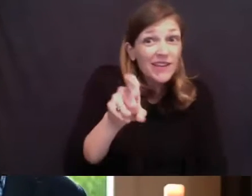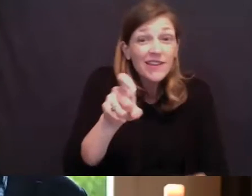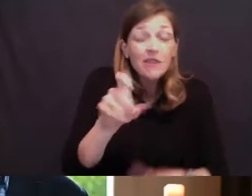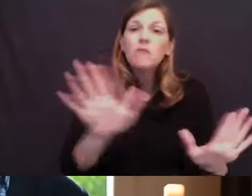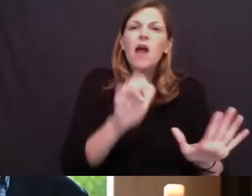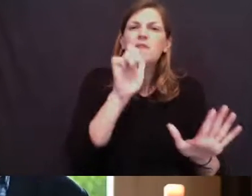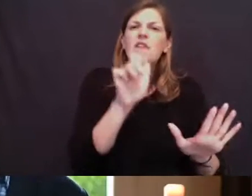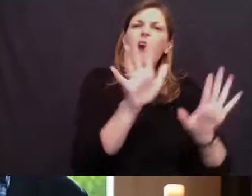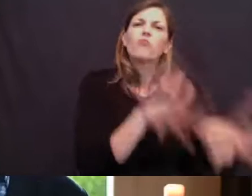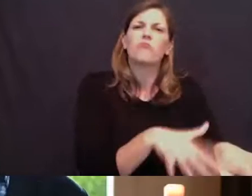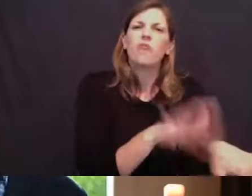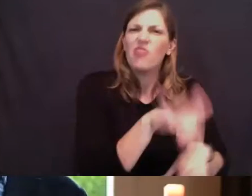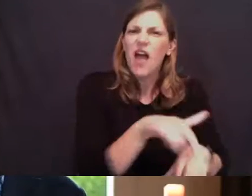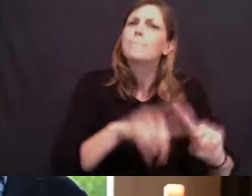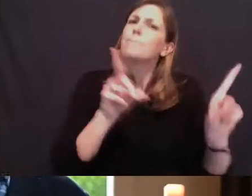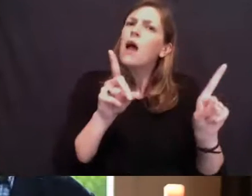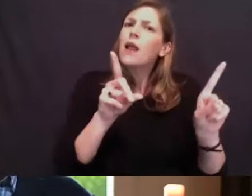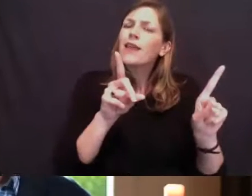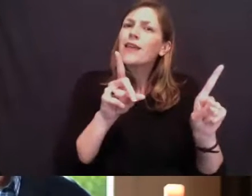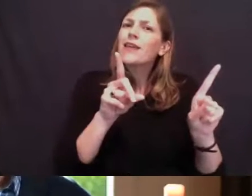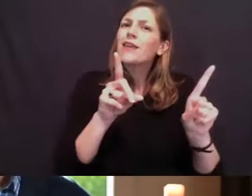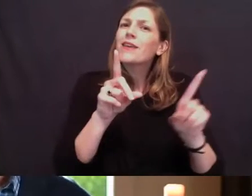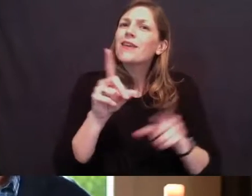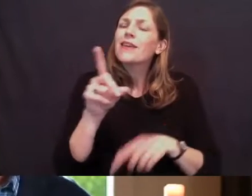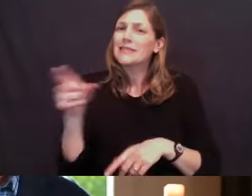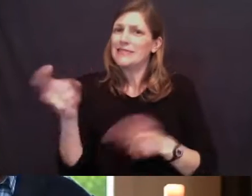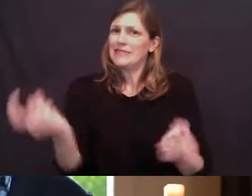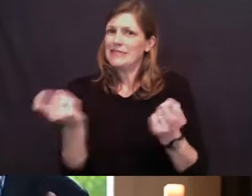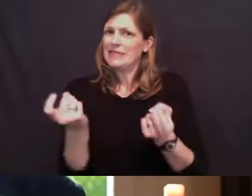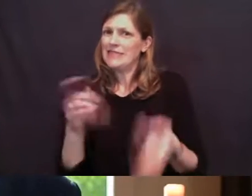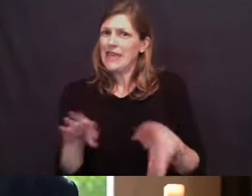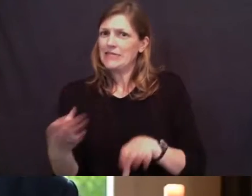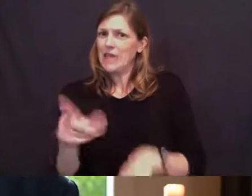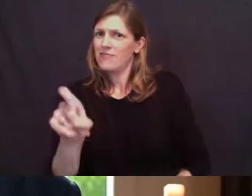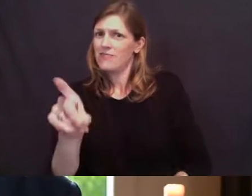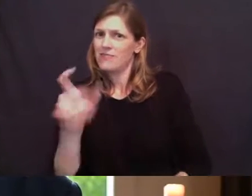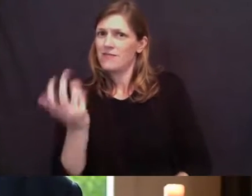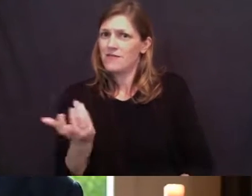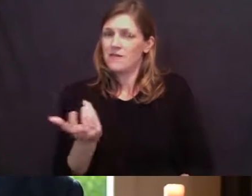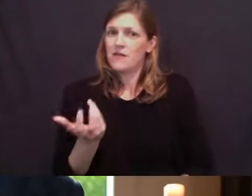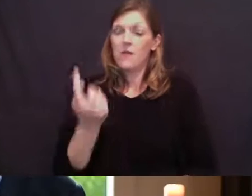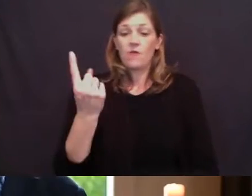Not downplaying that. Or is it sin and death? And the only way for us to be